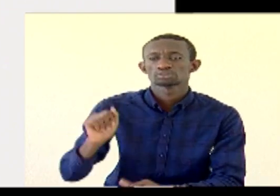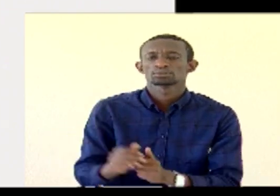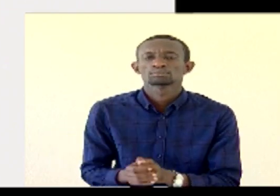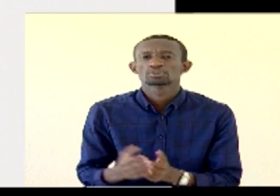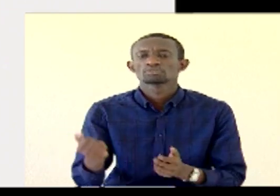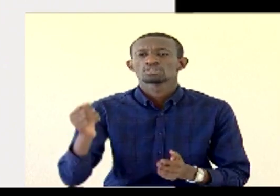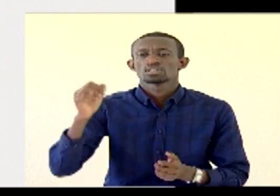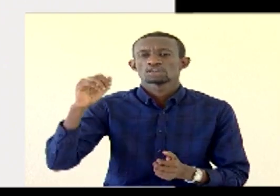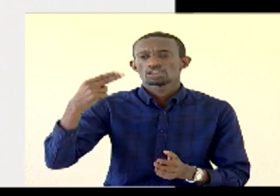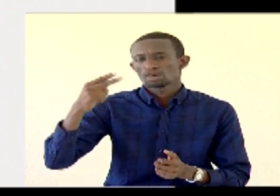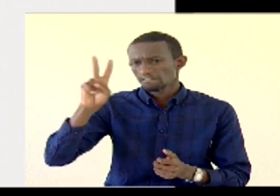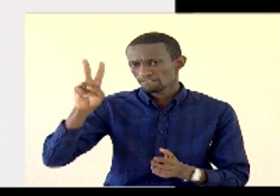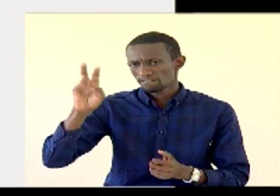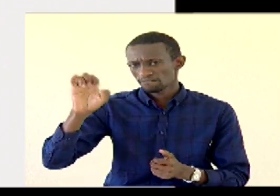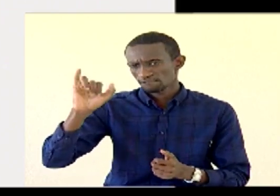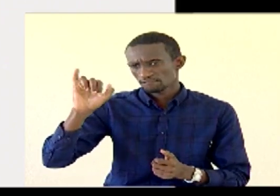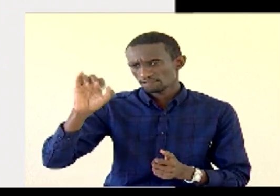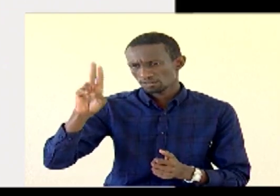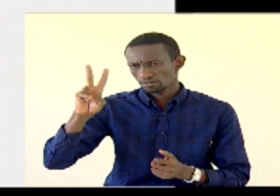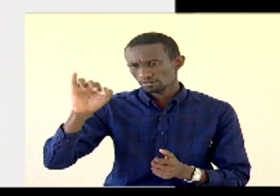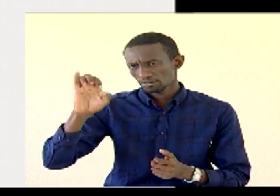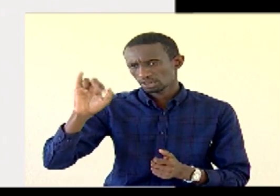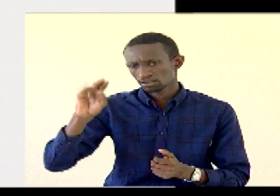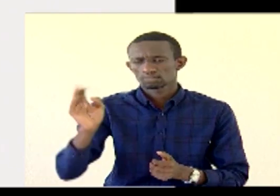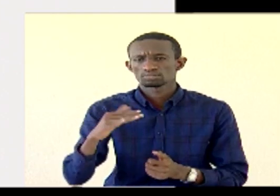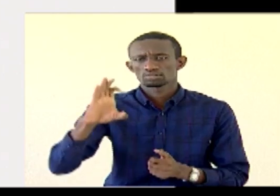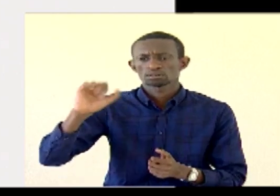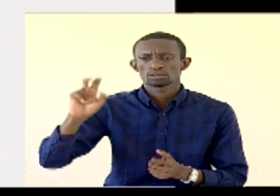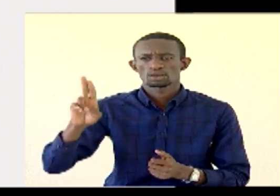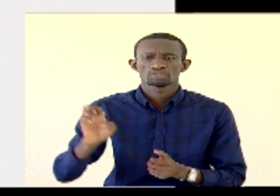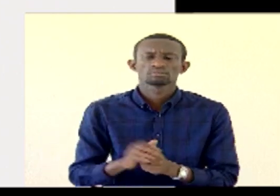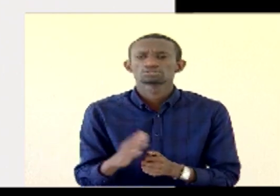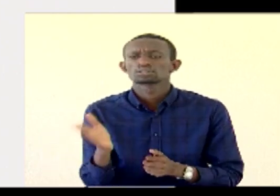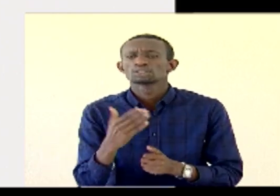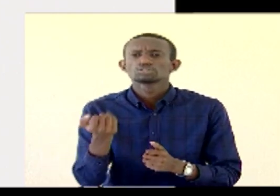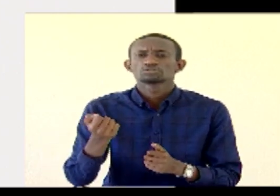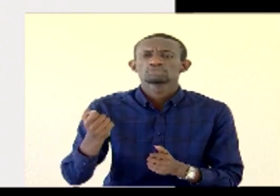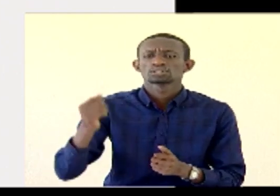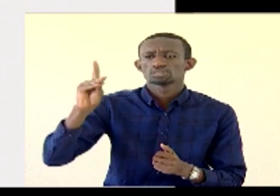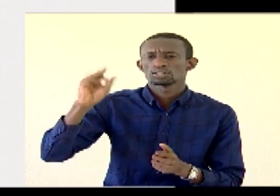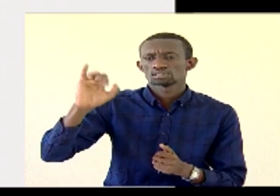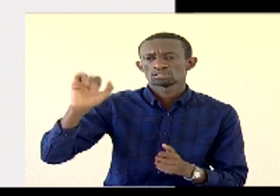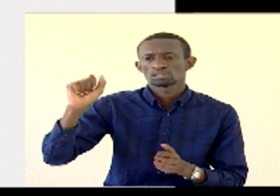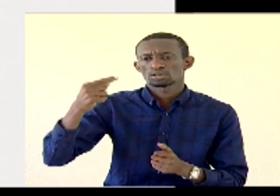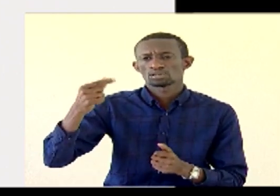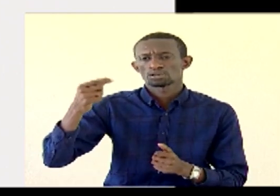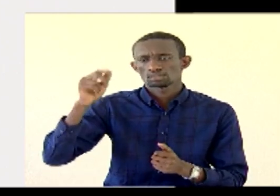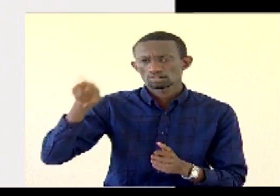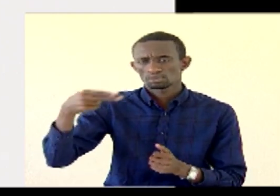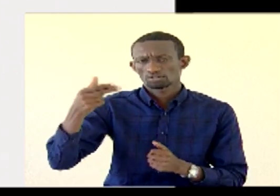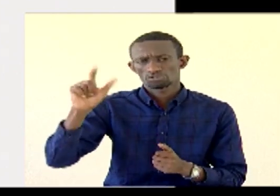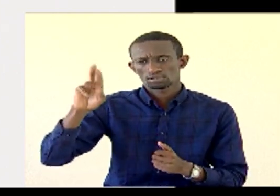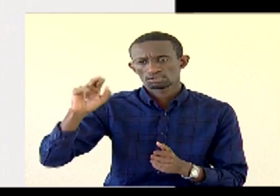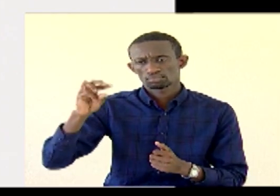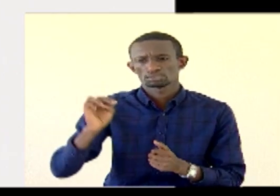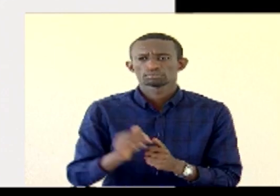cava. We have the diaphragm. We have the left renal vein. We